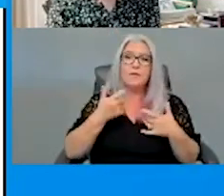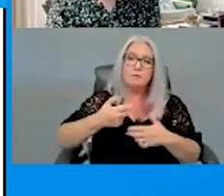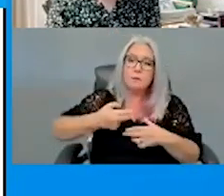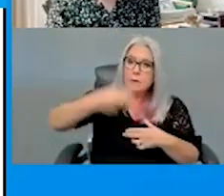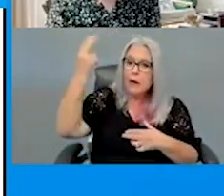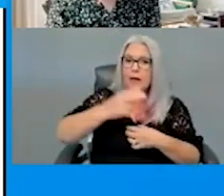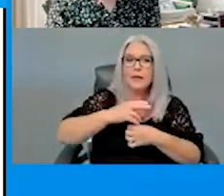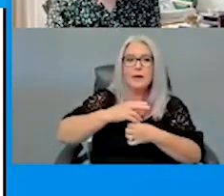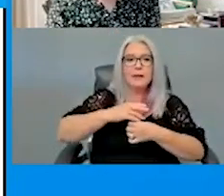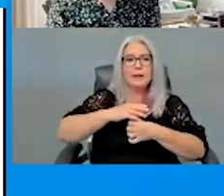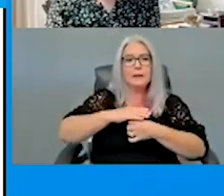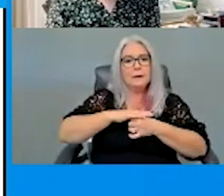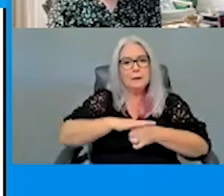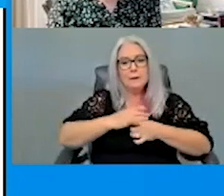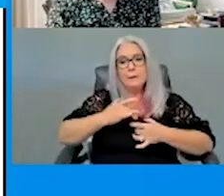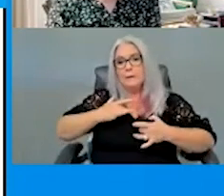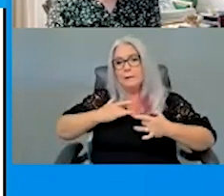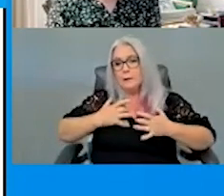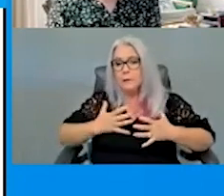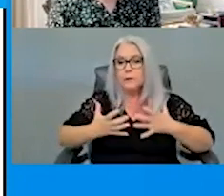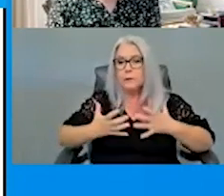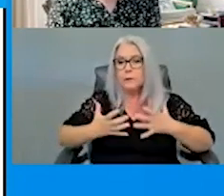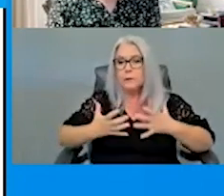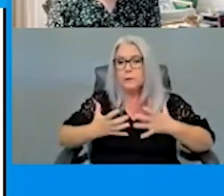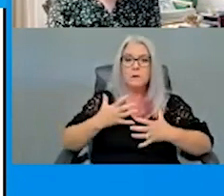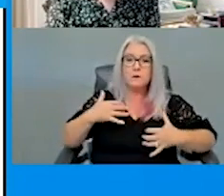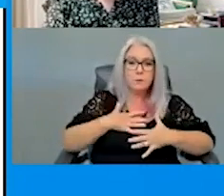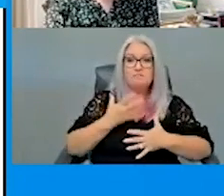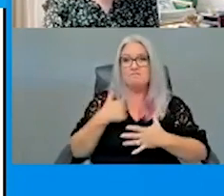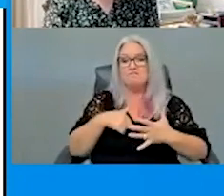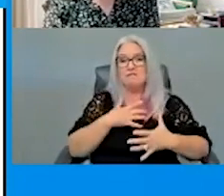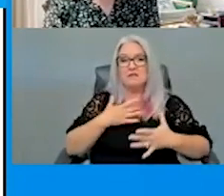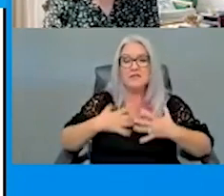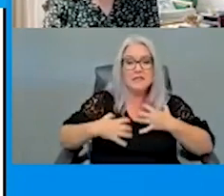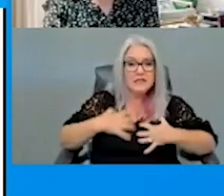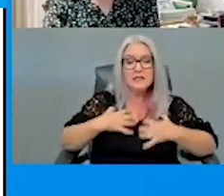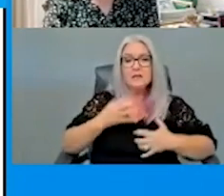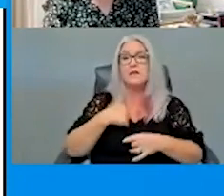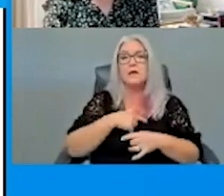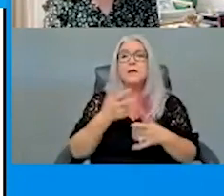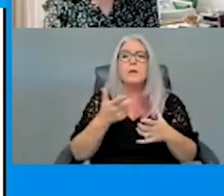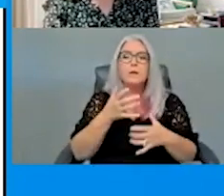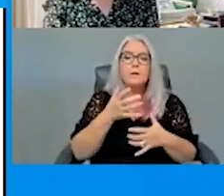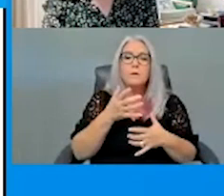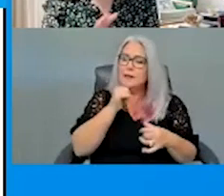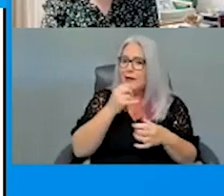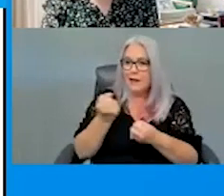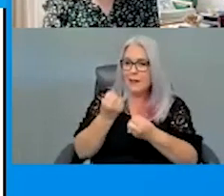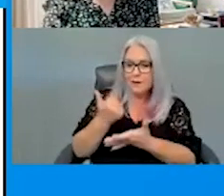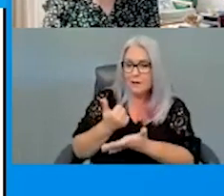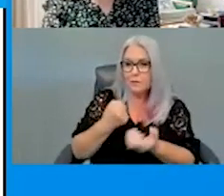So this can vary a little bit across parents with different kinds of disabilities. So this is kind of a generalization